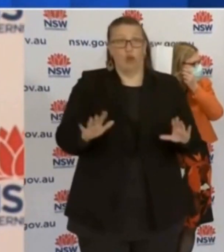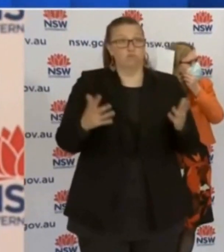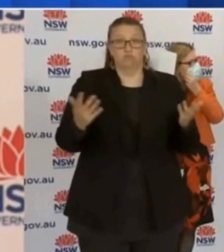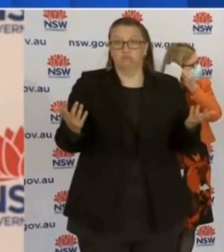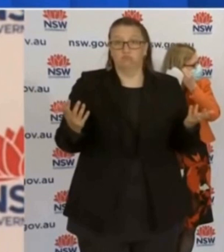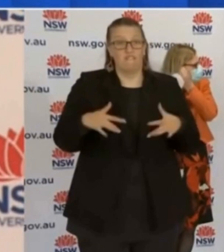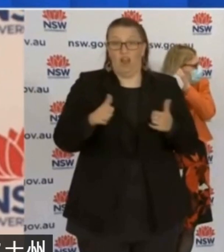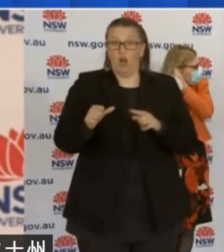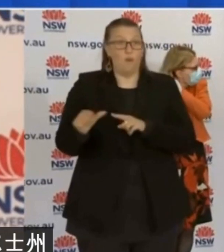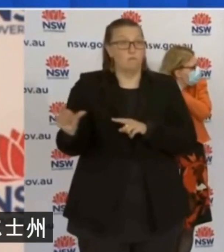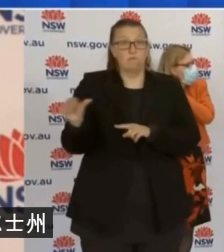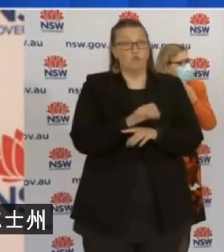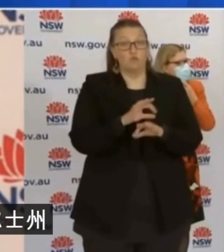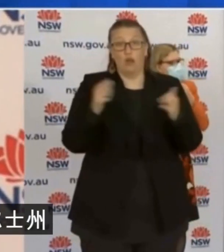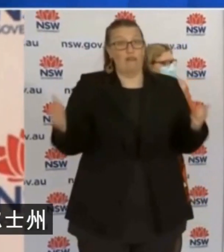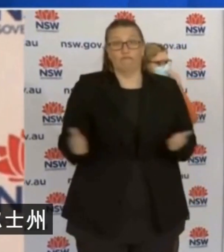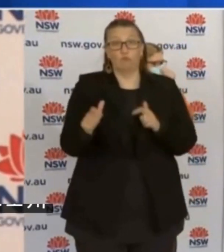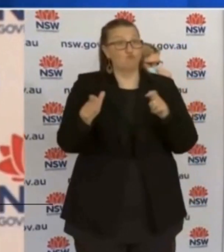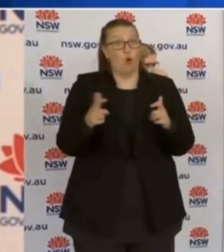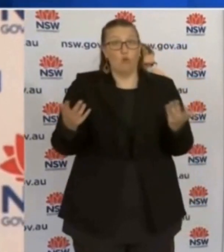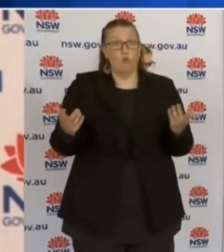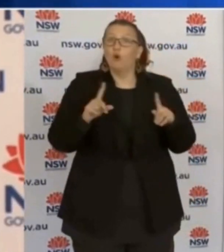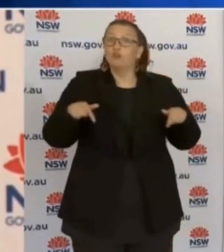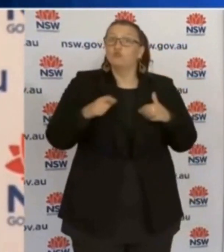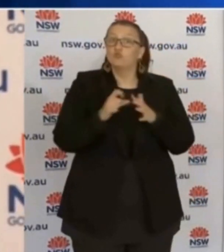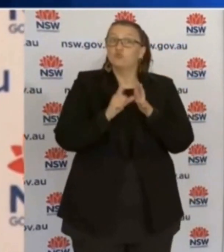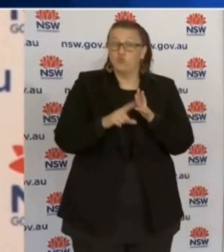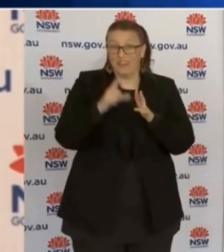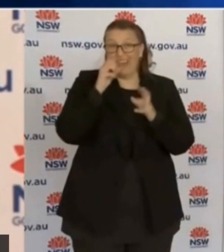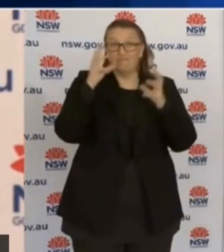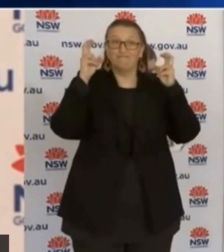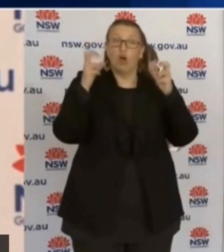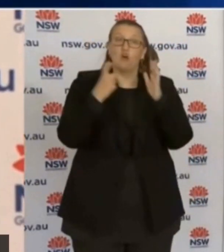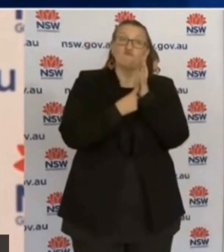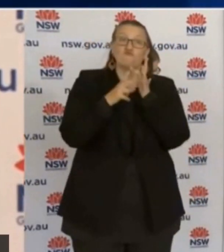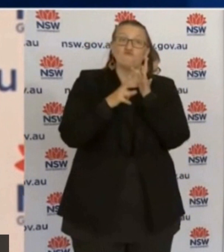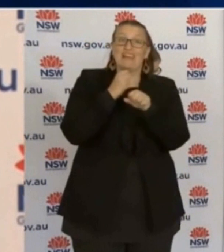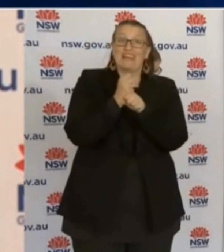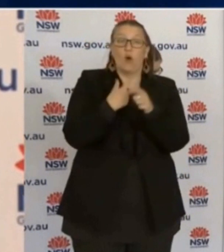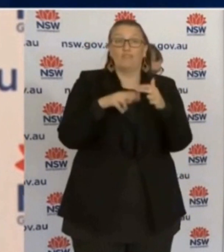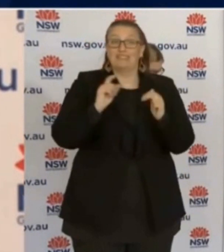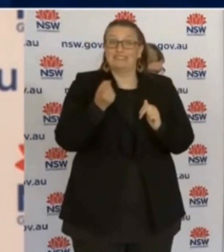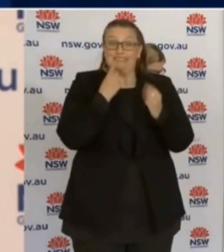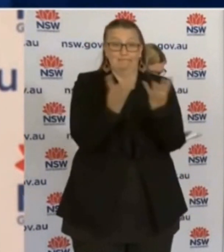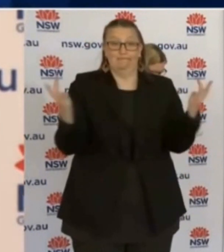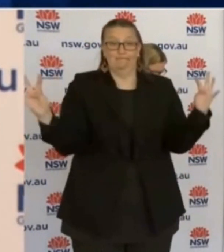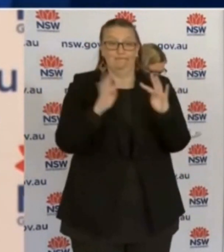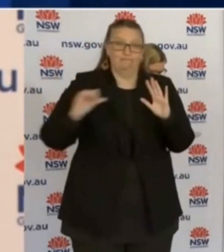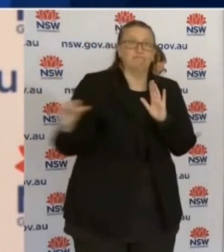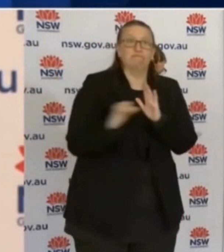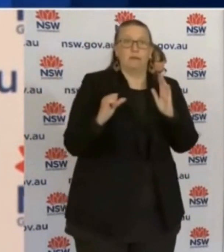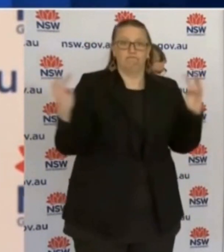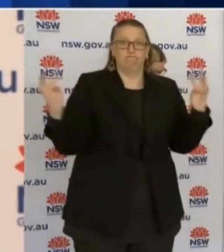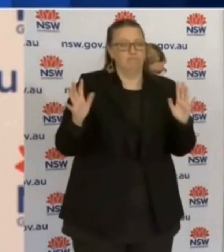Firstly, can I say the New South Wales Government will always consider options which will reduce case numbers. But it's really, really important to